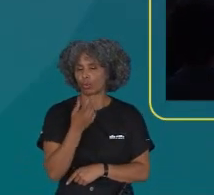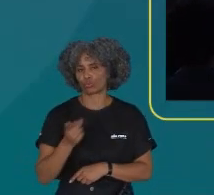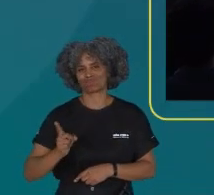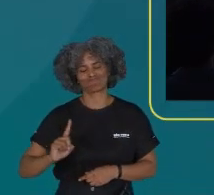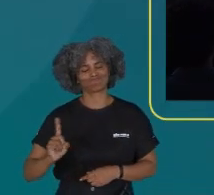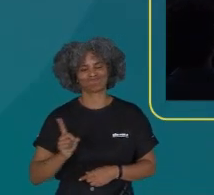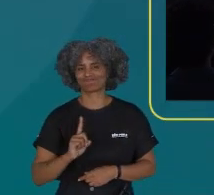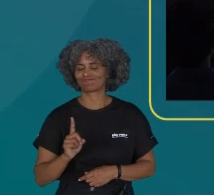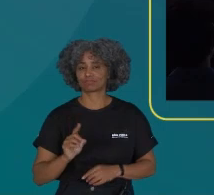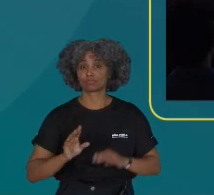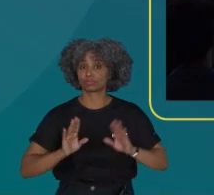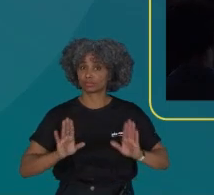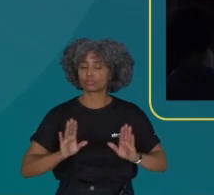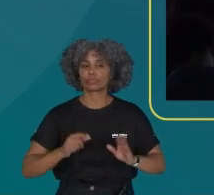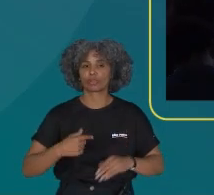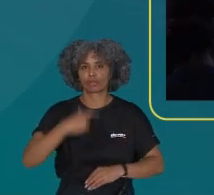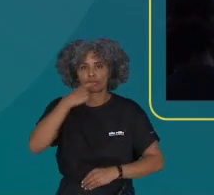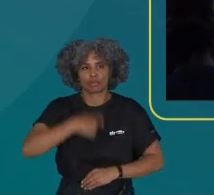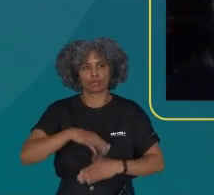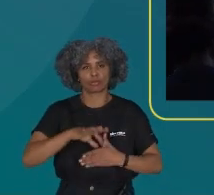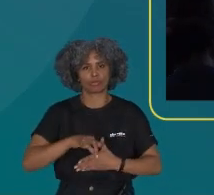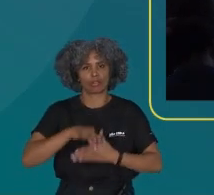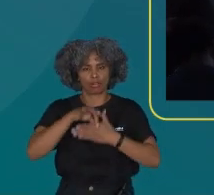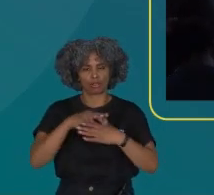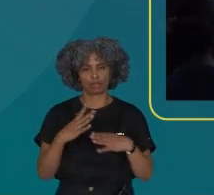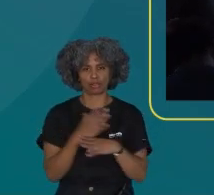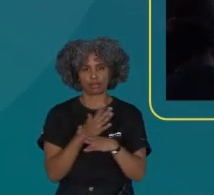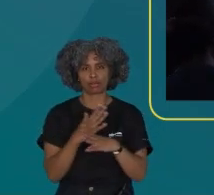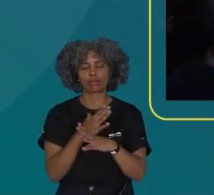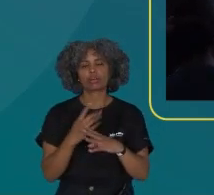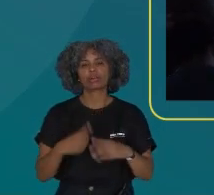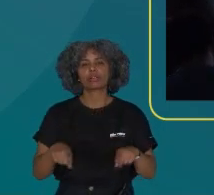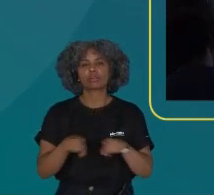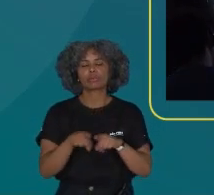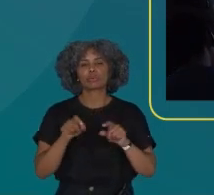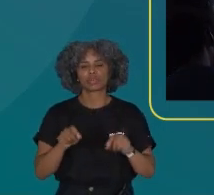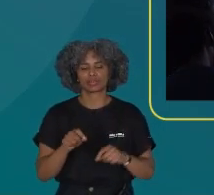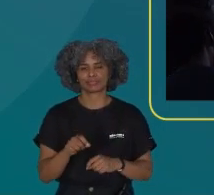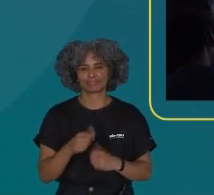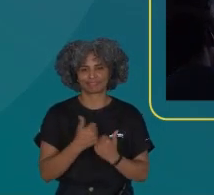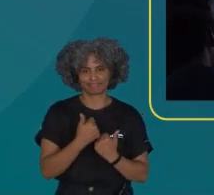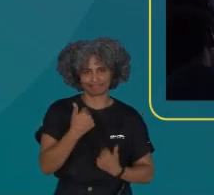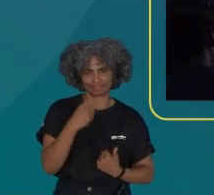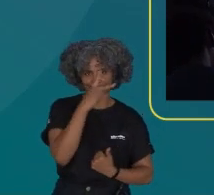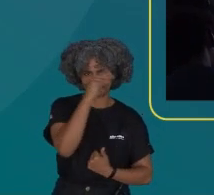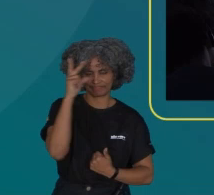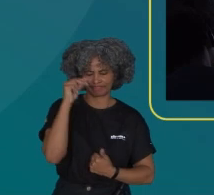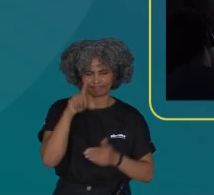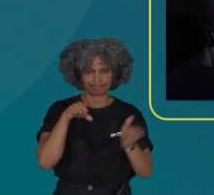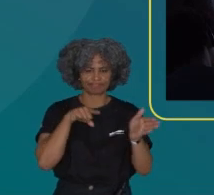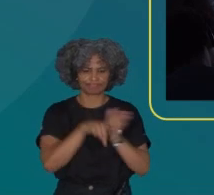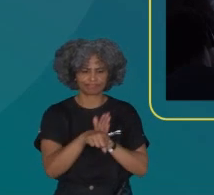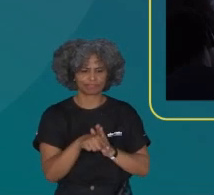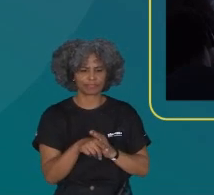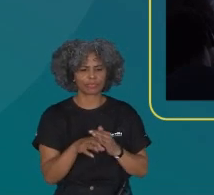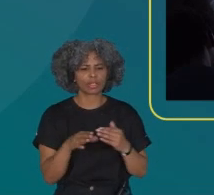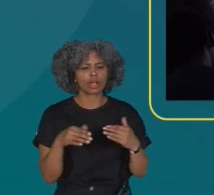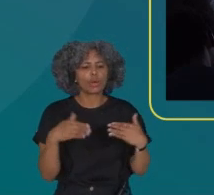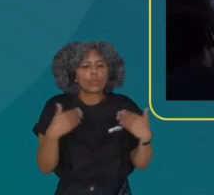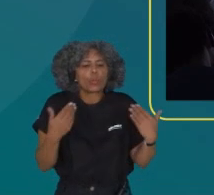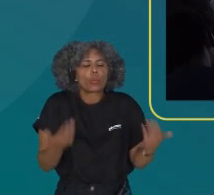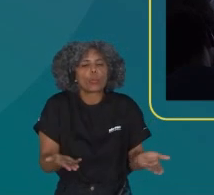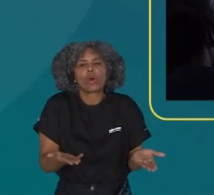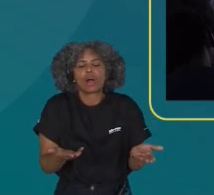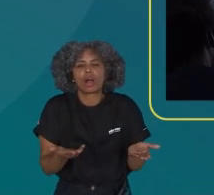going to you, Deputy Mayor, what is your perspective on the important role that cities should play